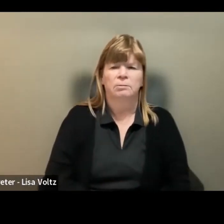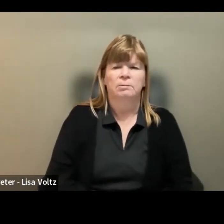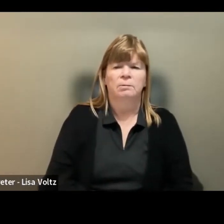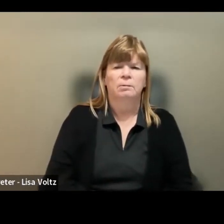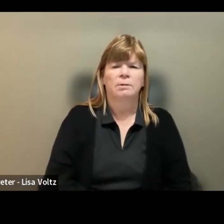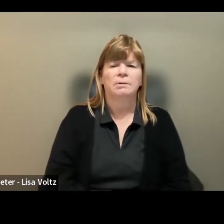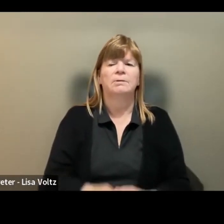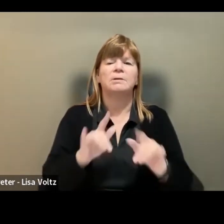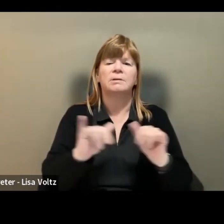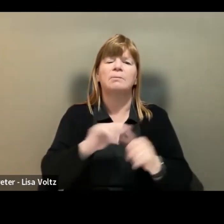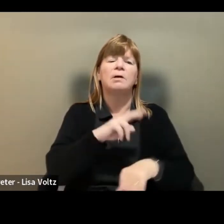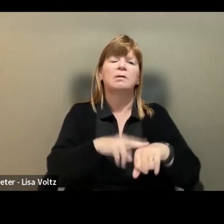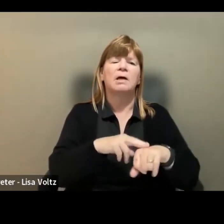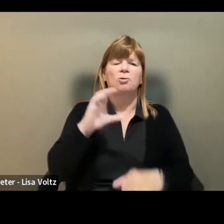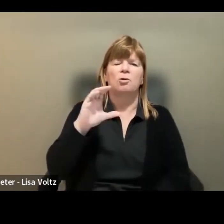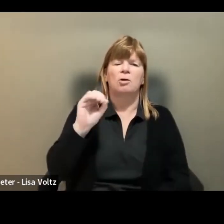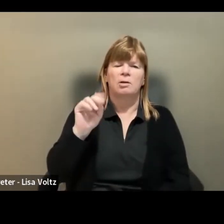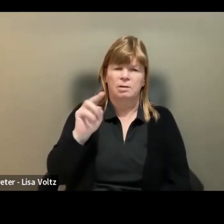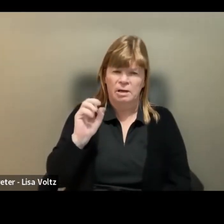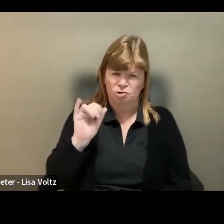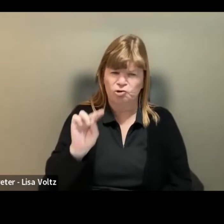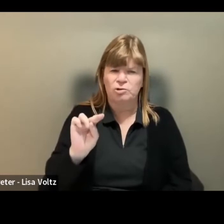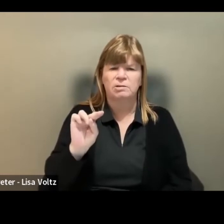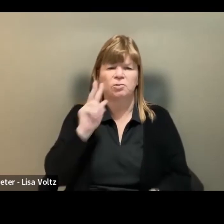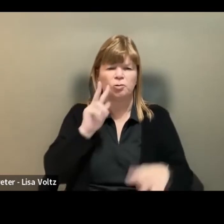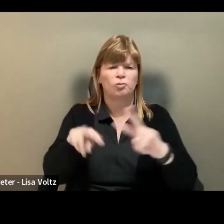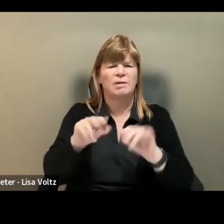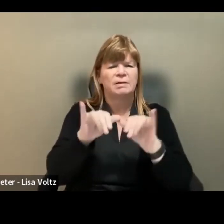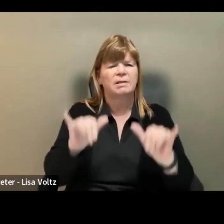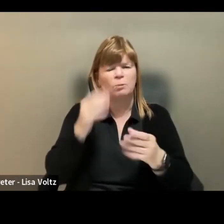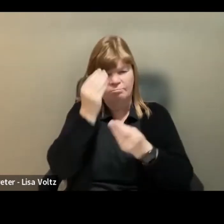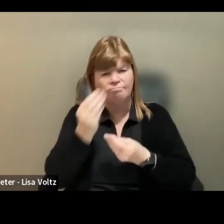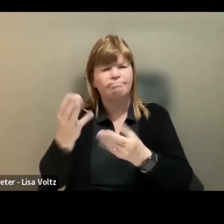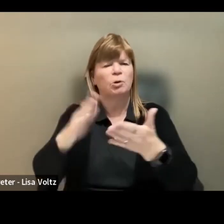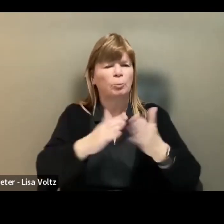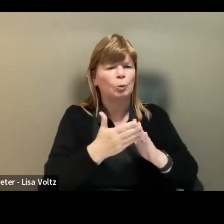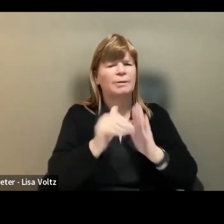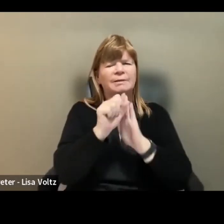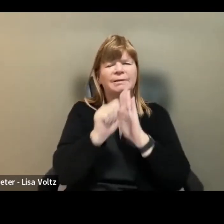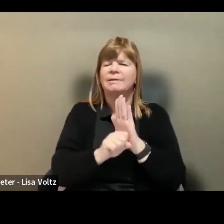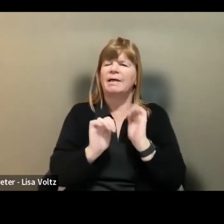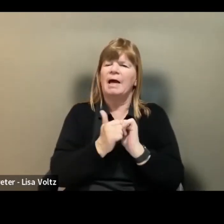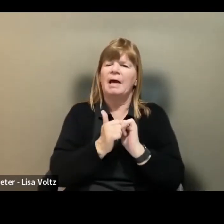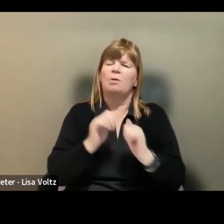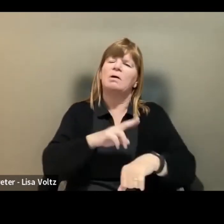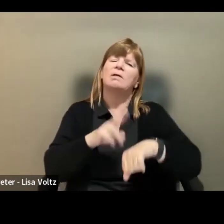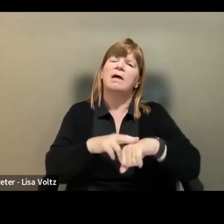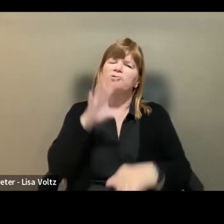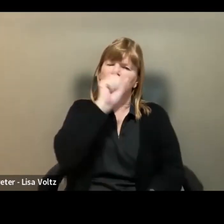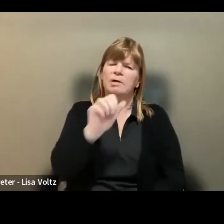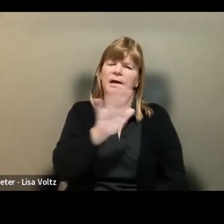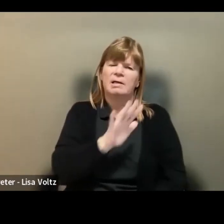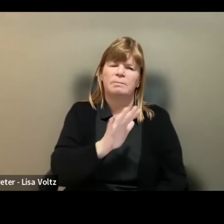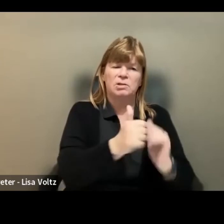a national concussion surveillance system would inform communities and states by providing national estimates of